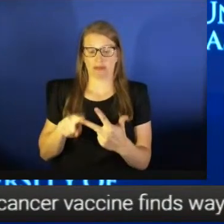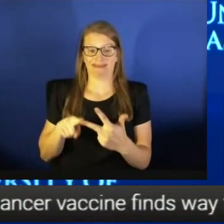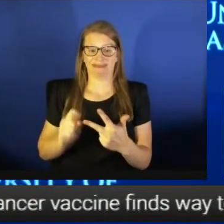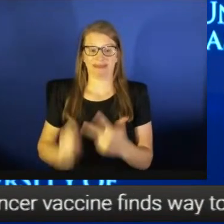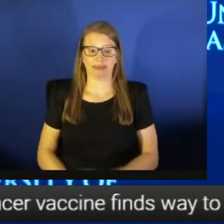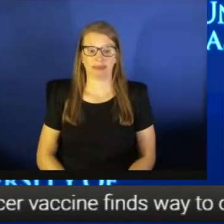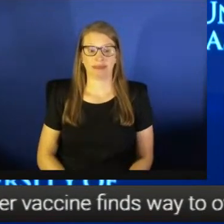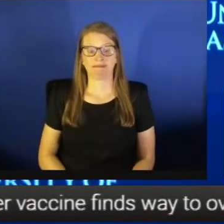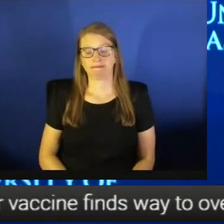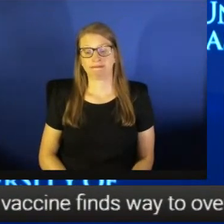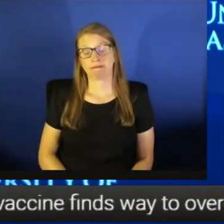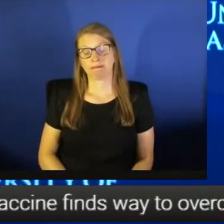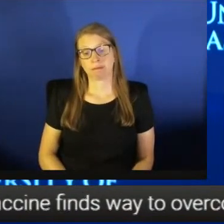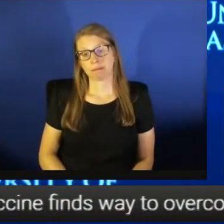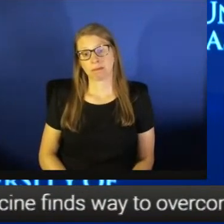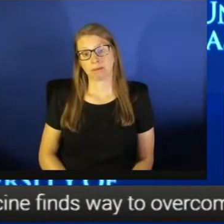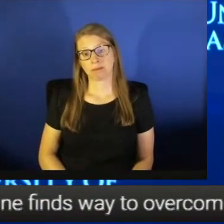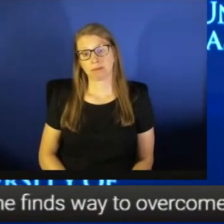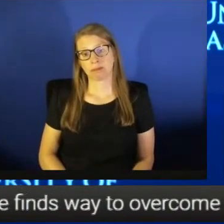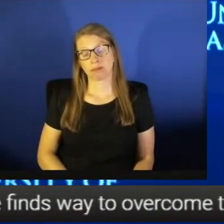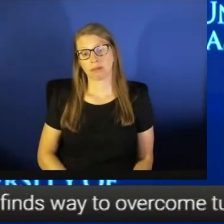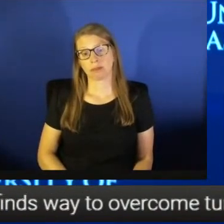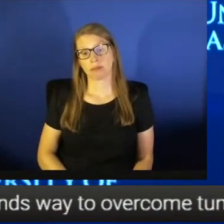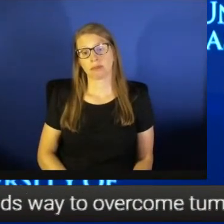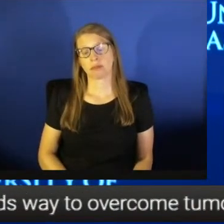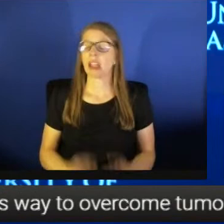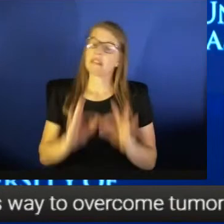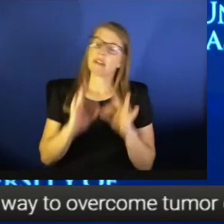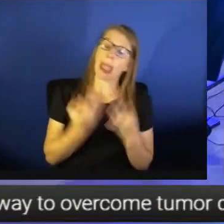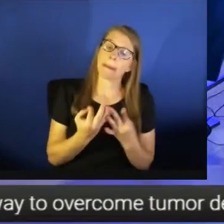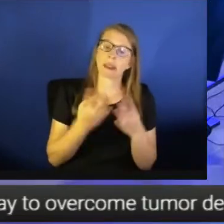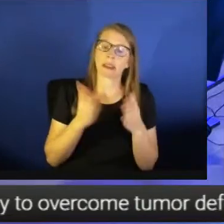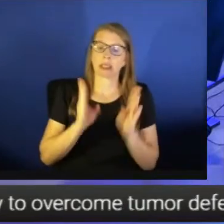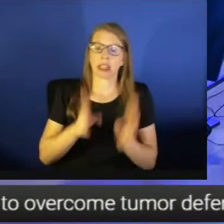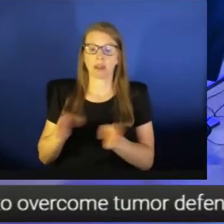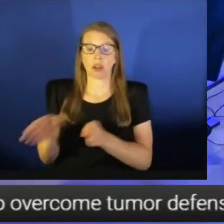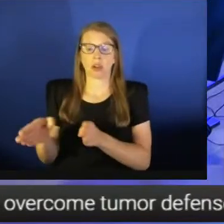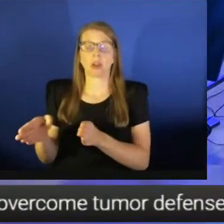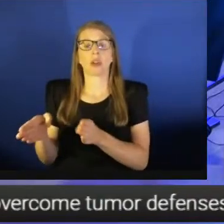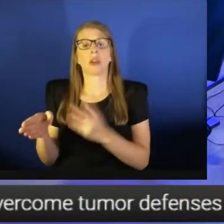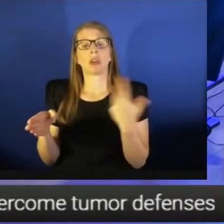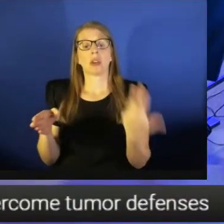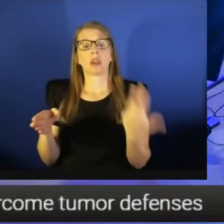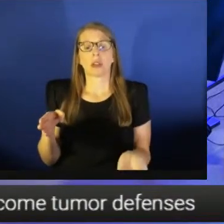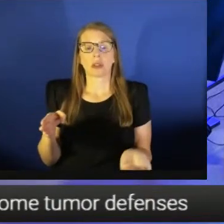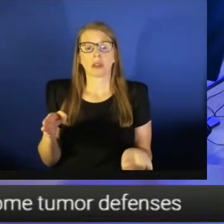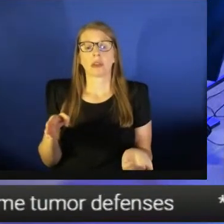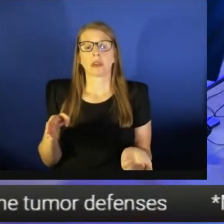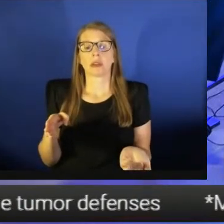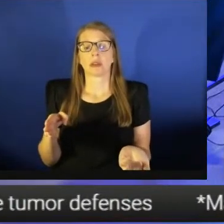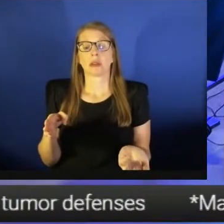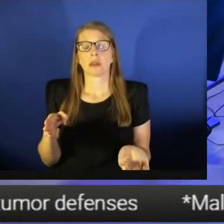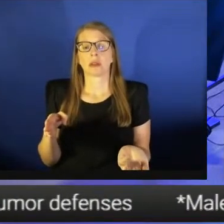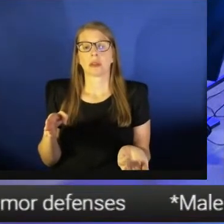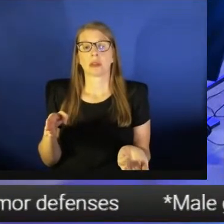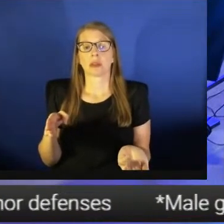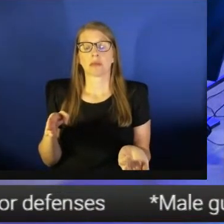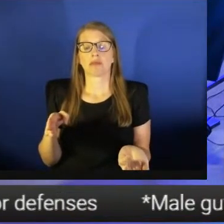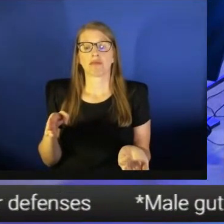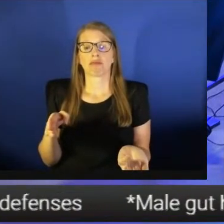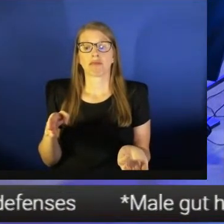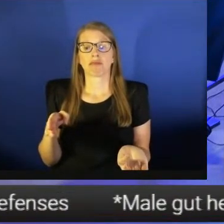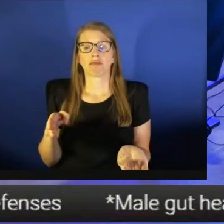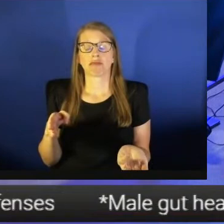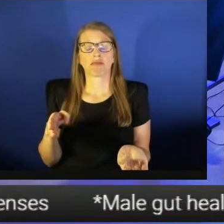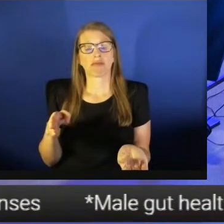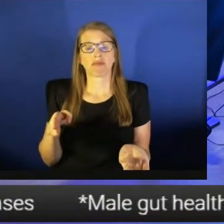number of families, individuals that have been somewhat resistant to some of those measures, and I think that there has been